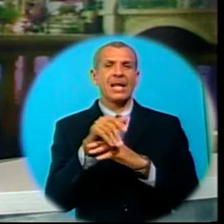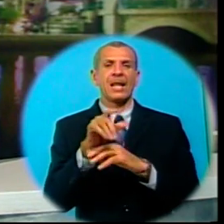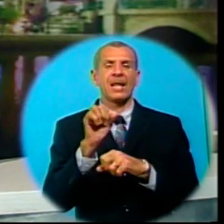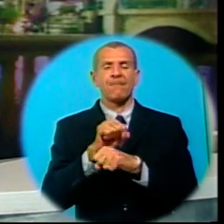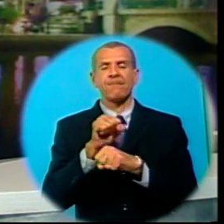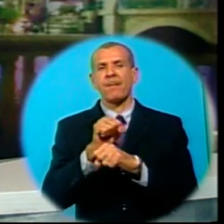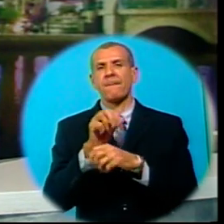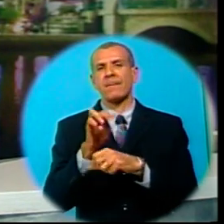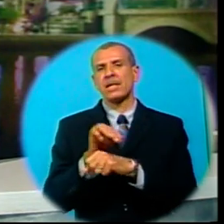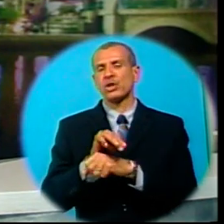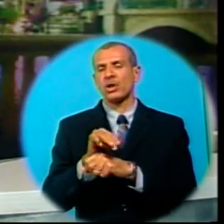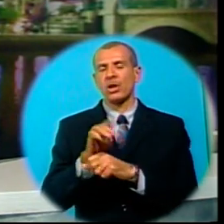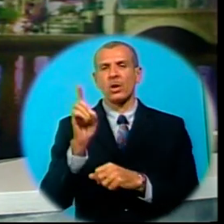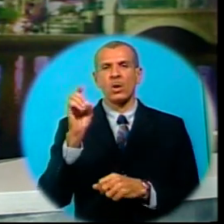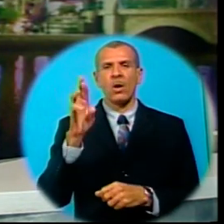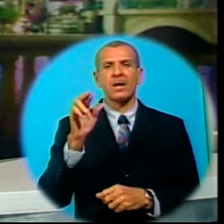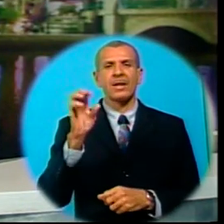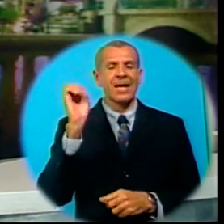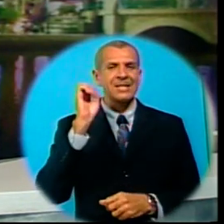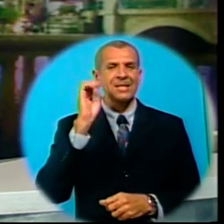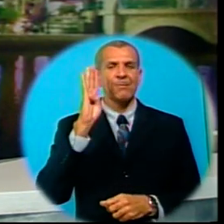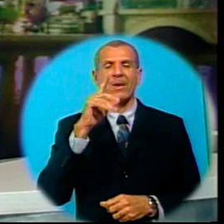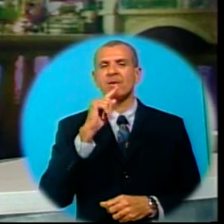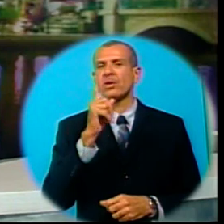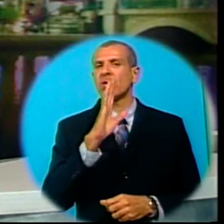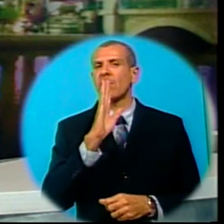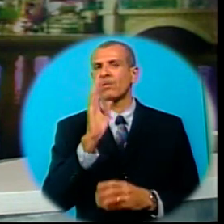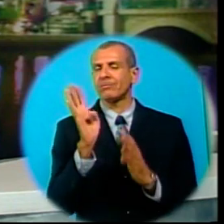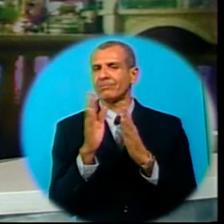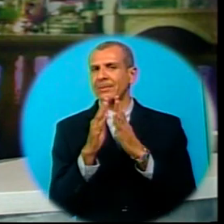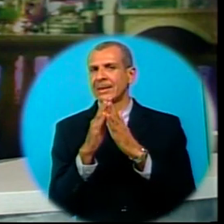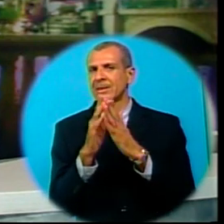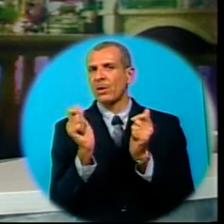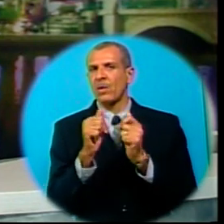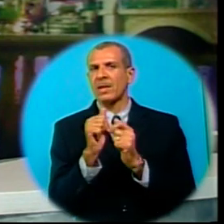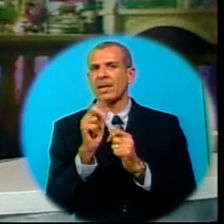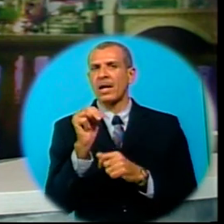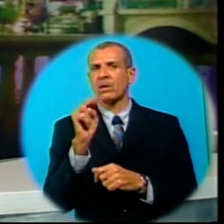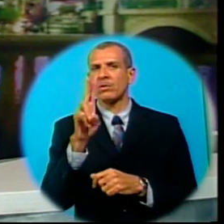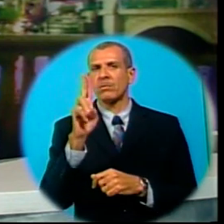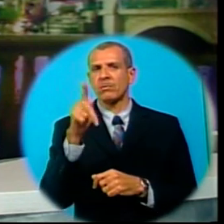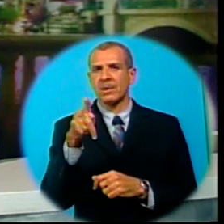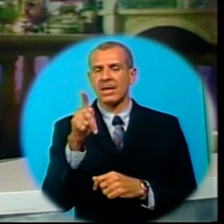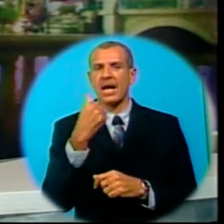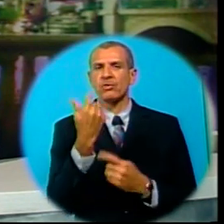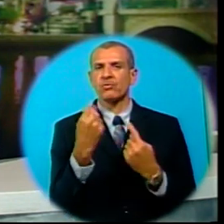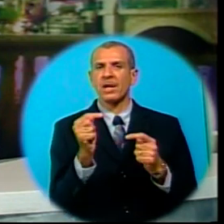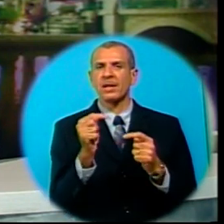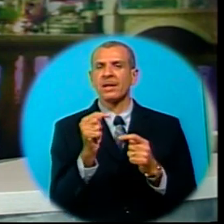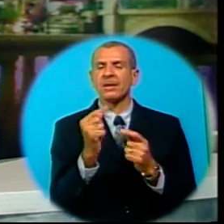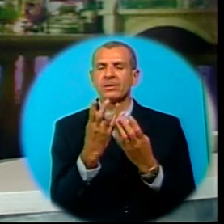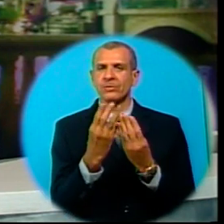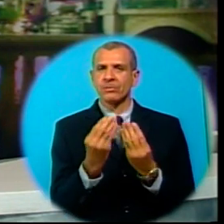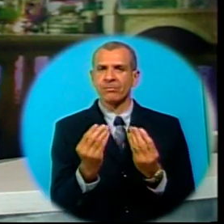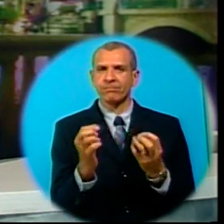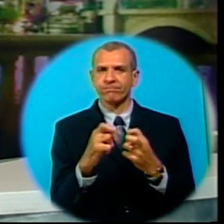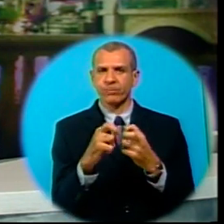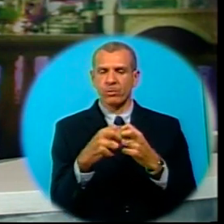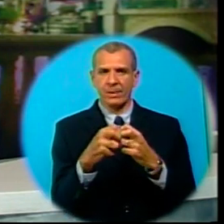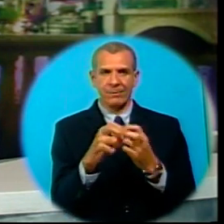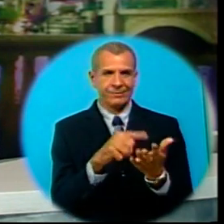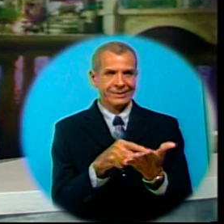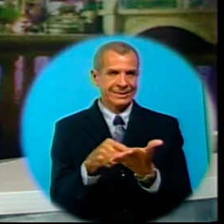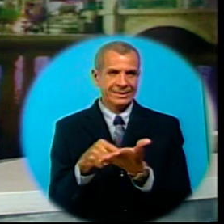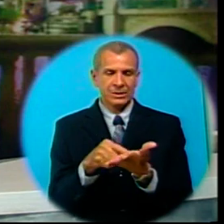this afternoon held talks with officials of the National Union of Public Workers in an attempt to try and broker a settlement in its dispute